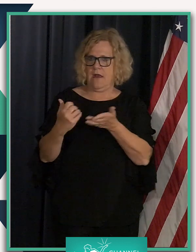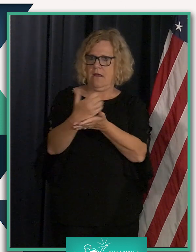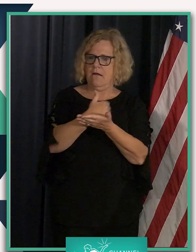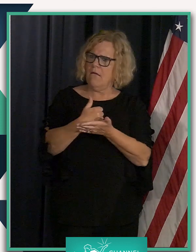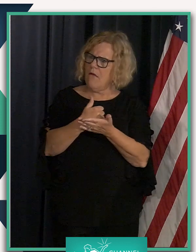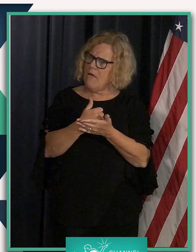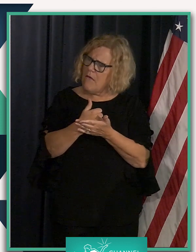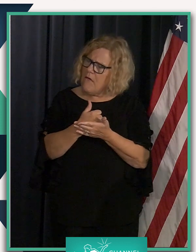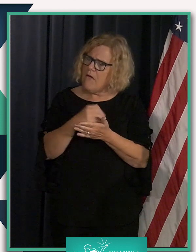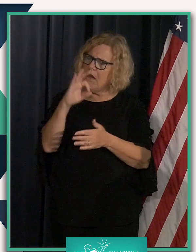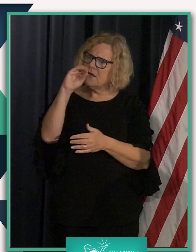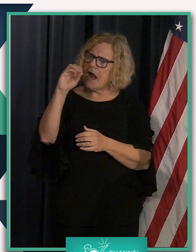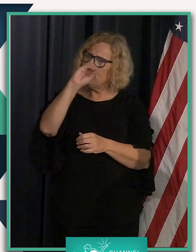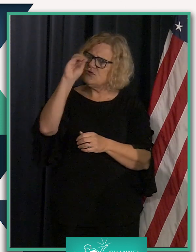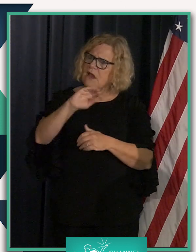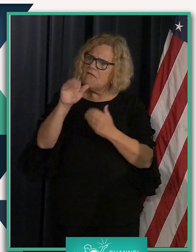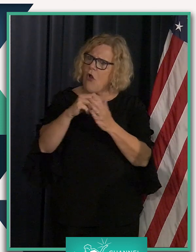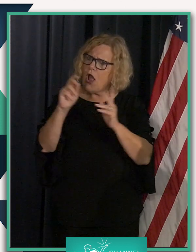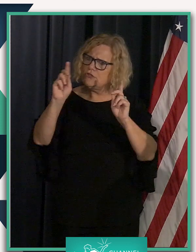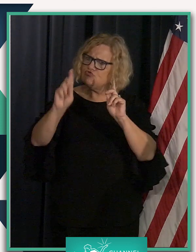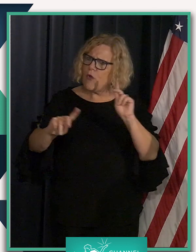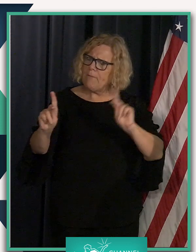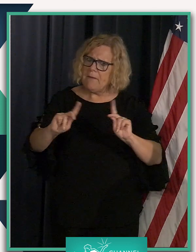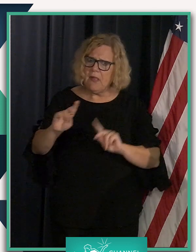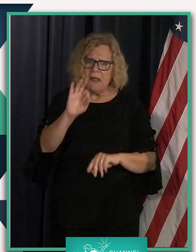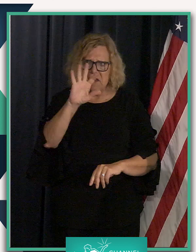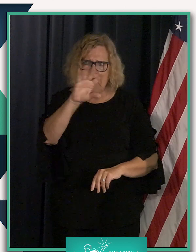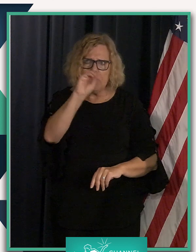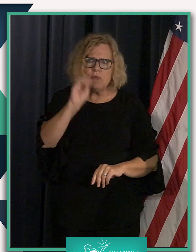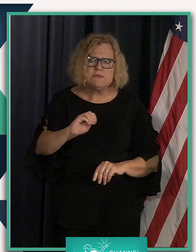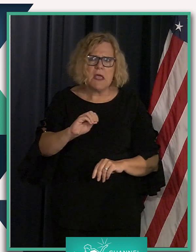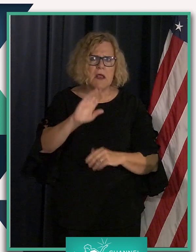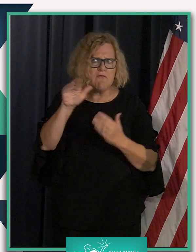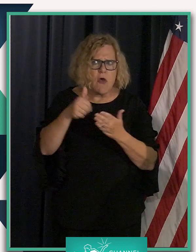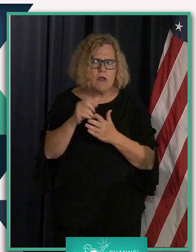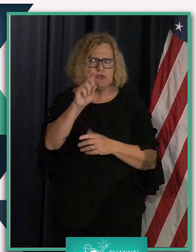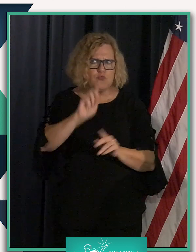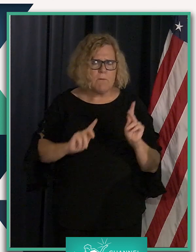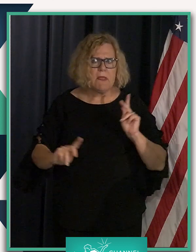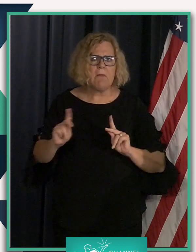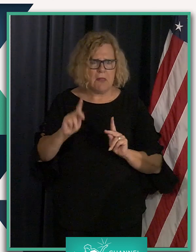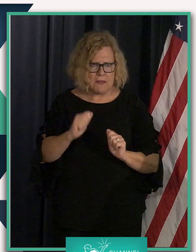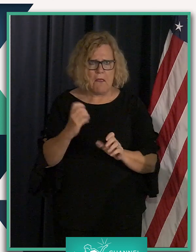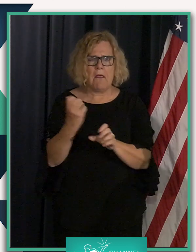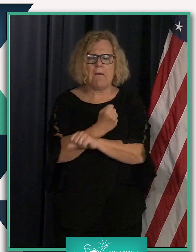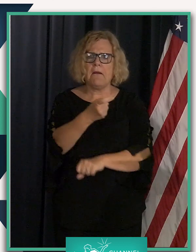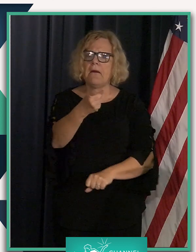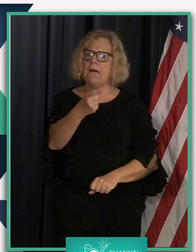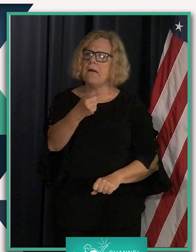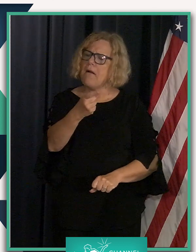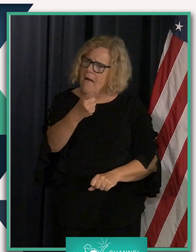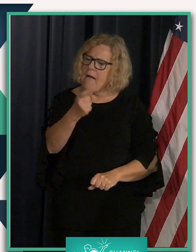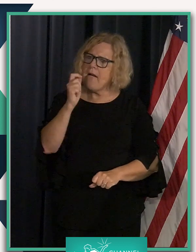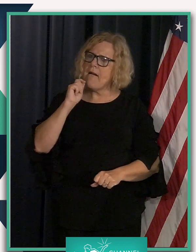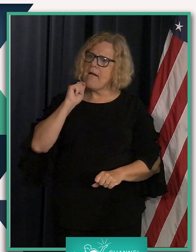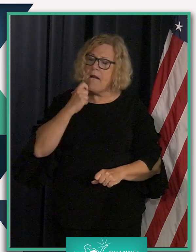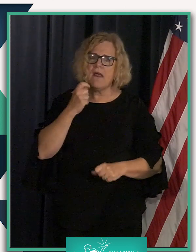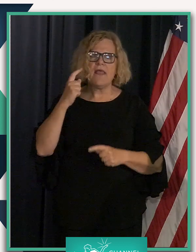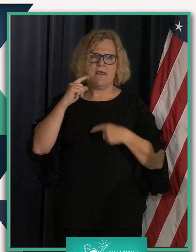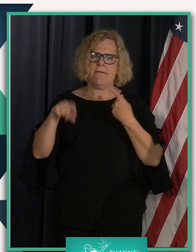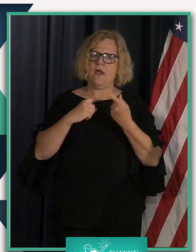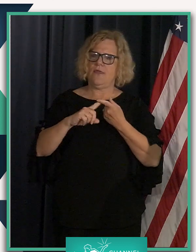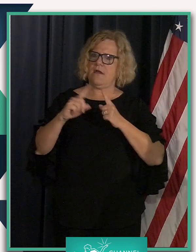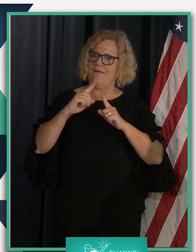is upwards of 90% of all Detroiters. It's probably 95% of all Detroiters. And so think about the conversation you've been having this